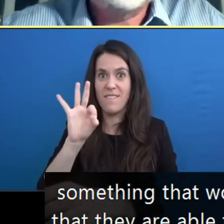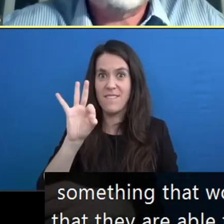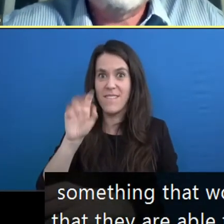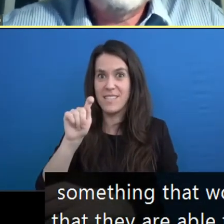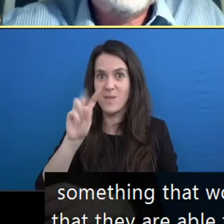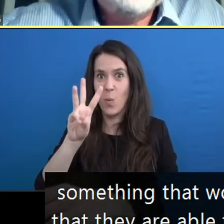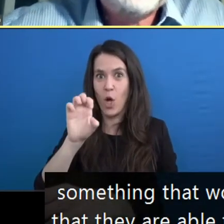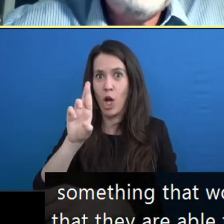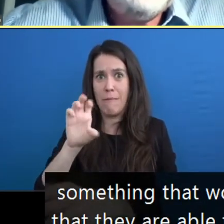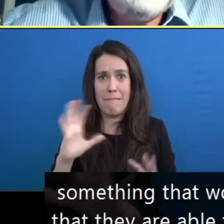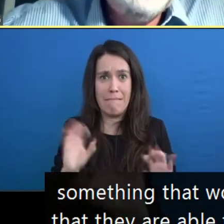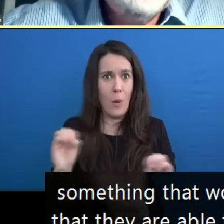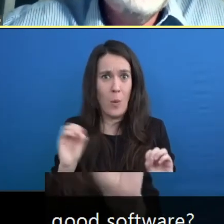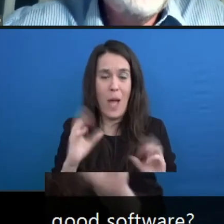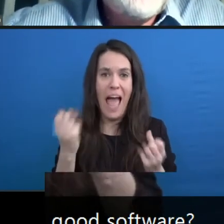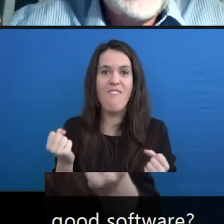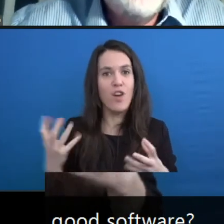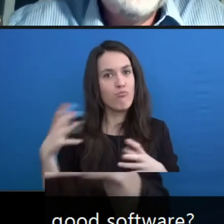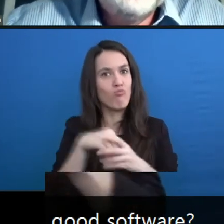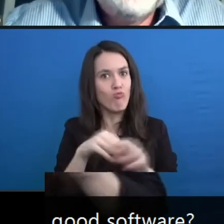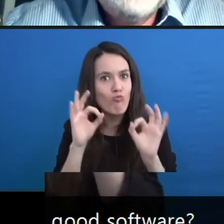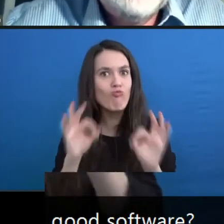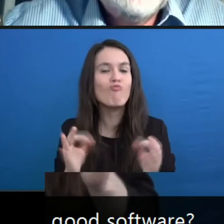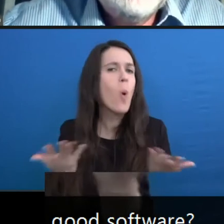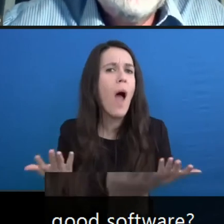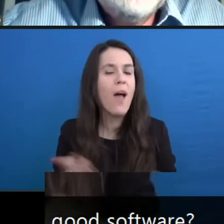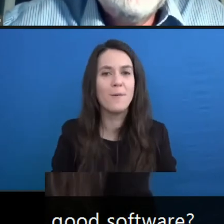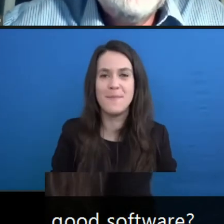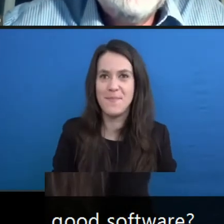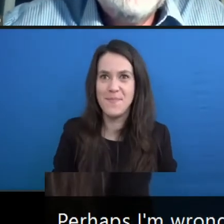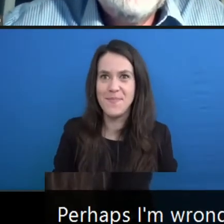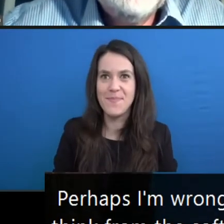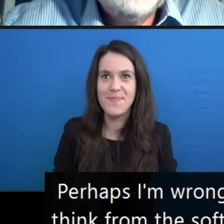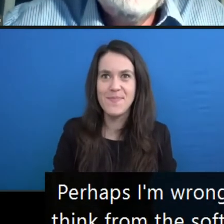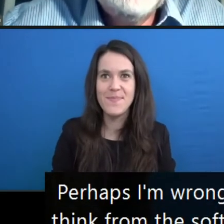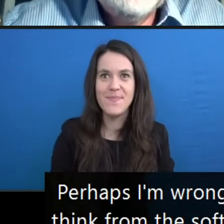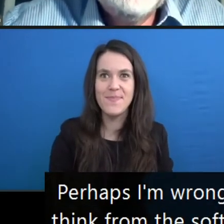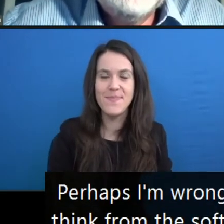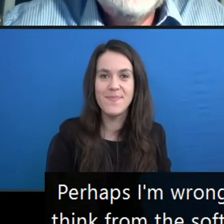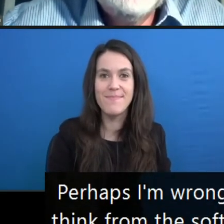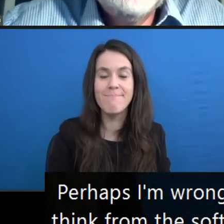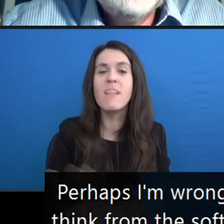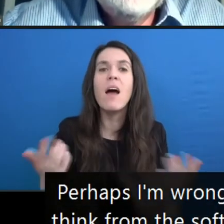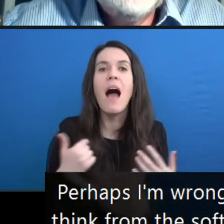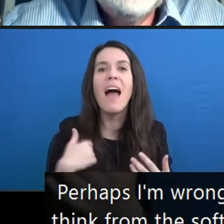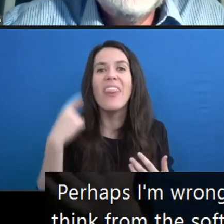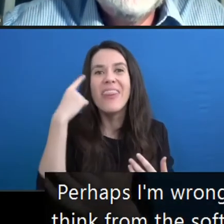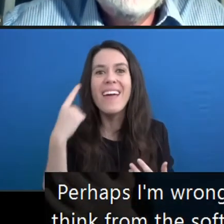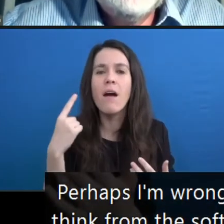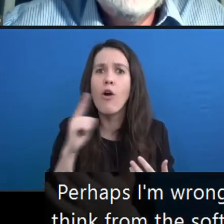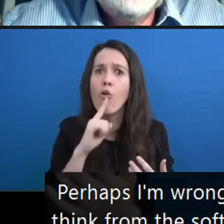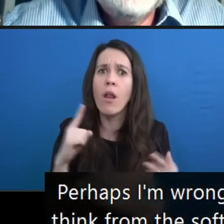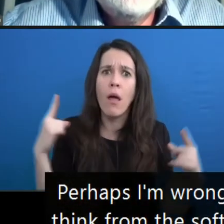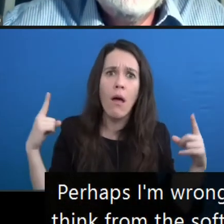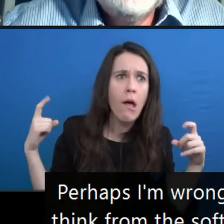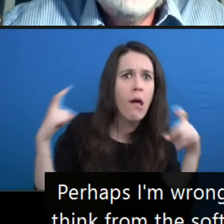addressing this issue? Absolutely. It's not that difficult. It's just a matter of making sure